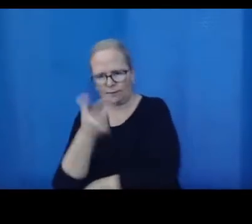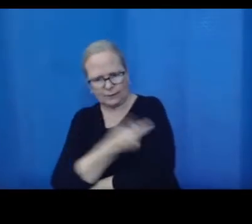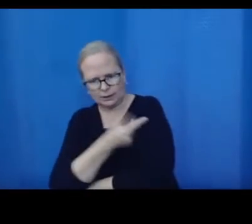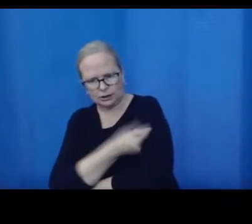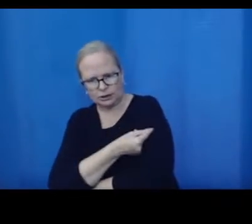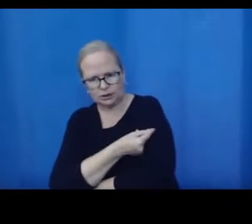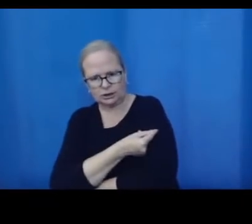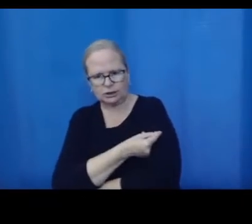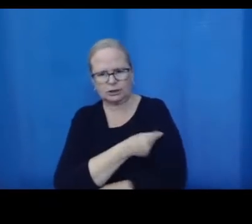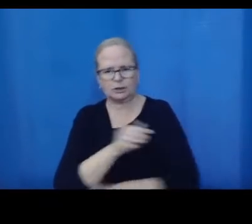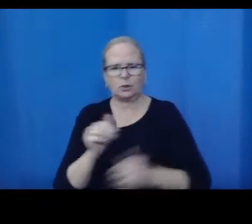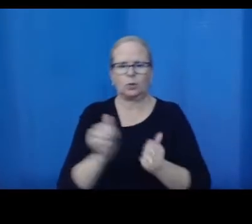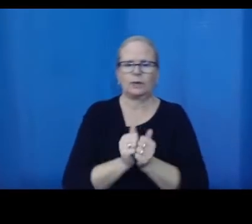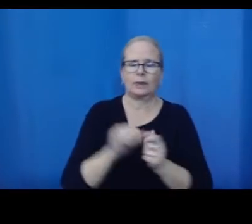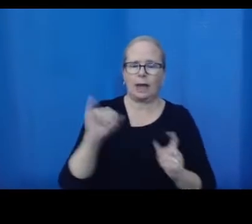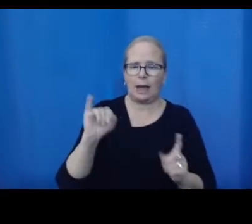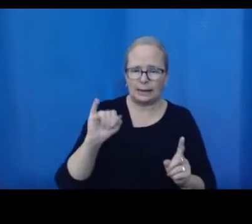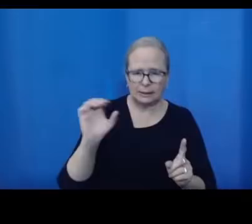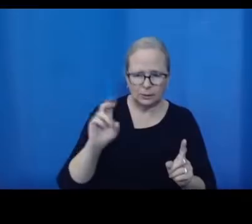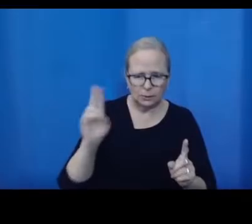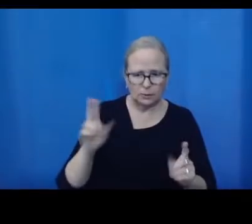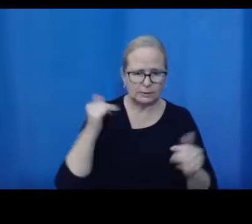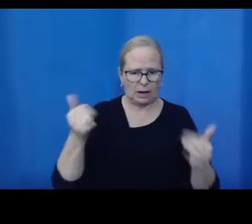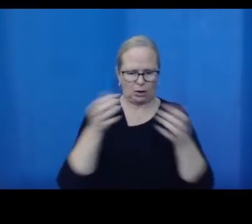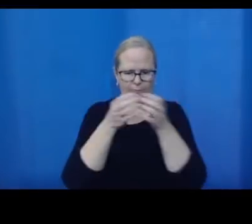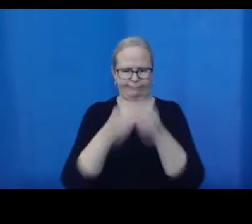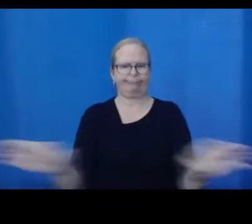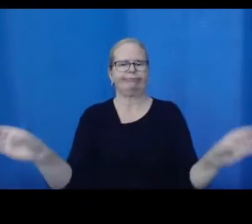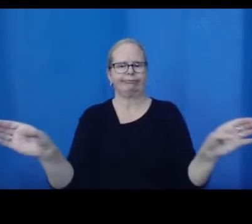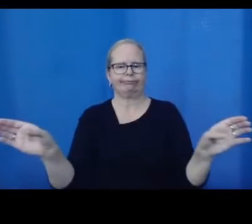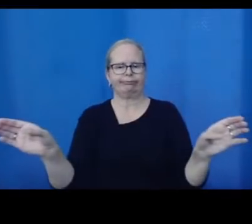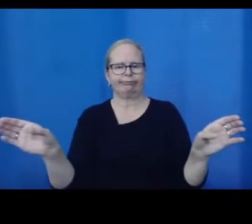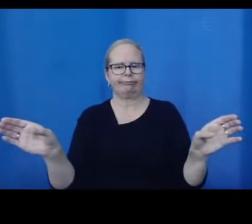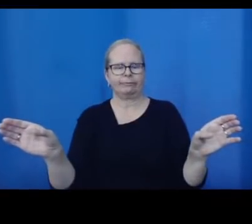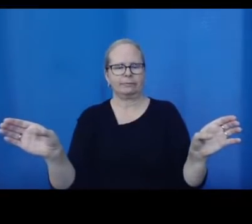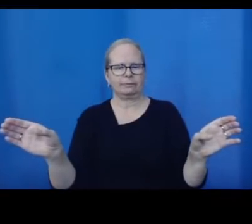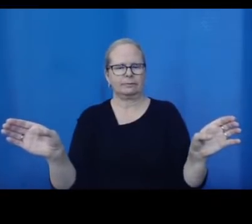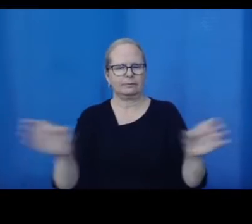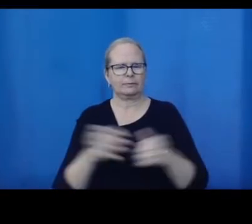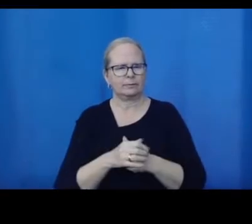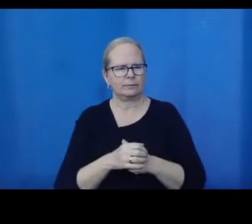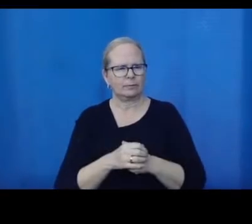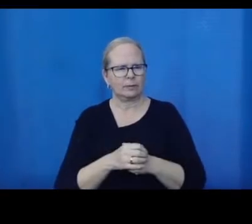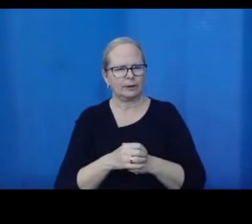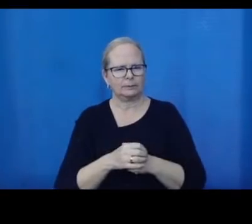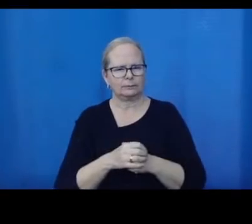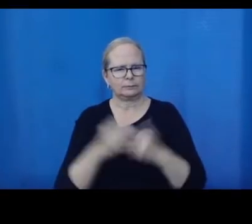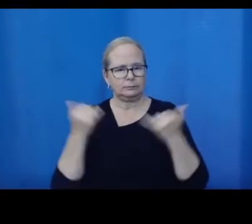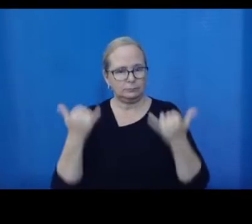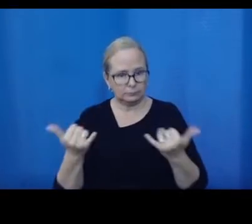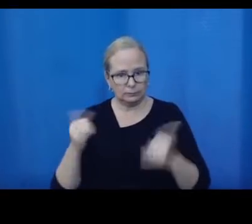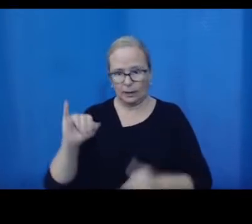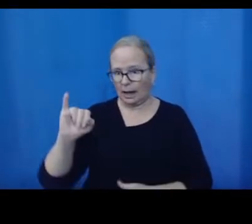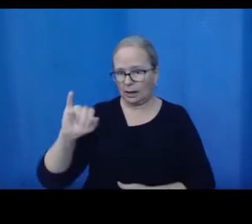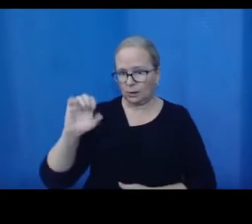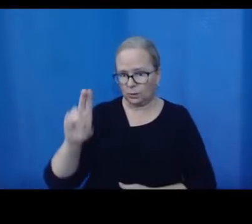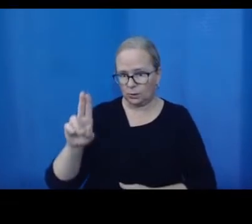is that there's divisiveness in the ICU, where typically when you're in an intensive care